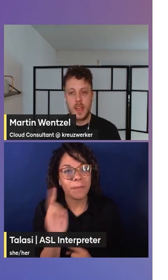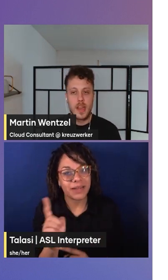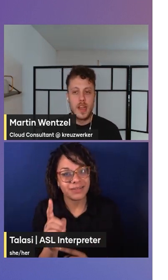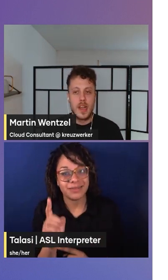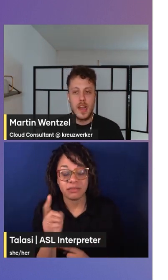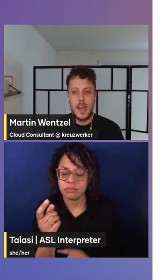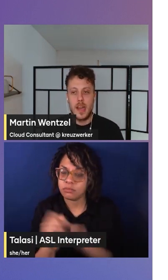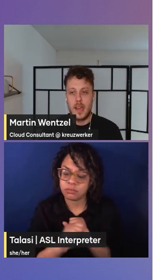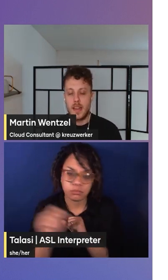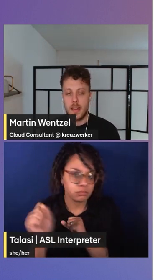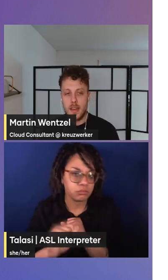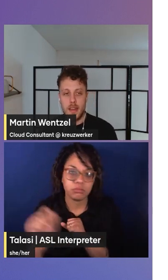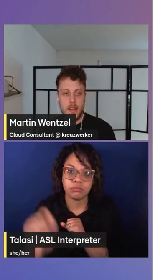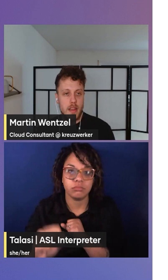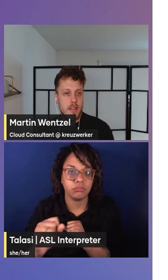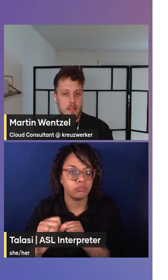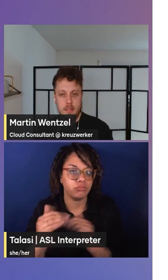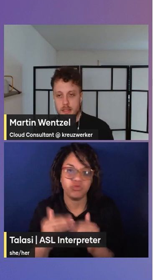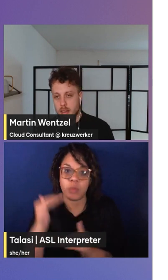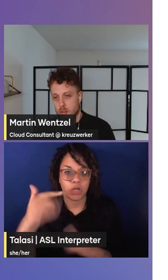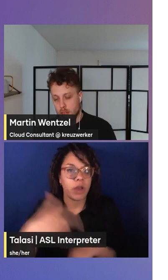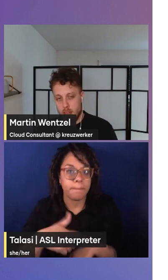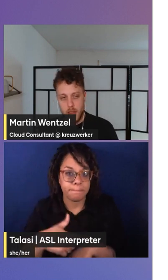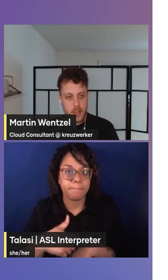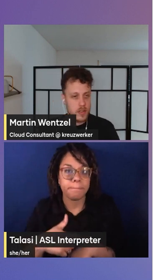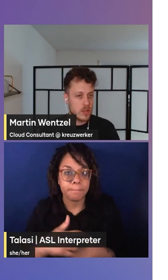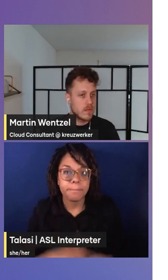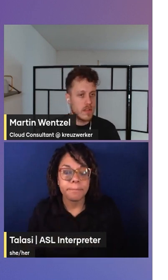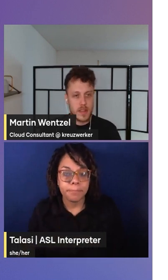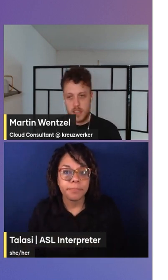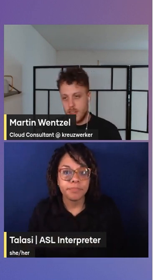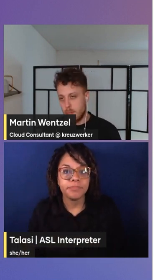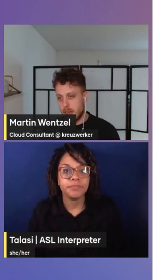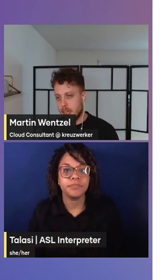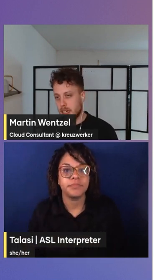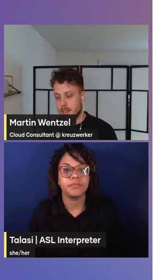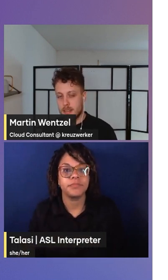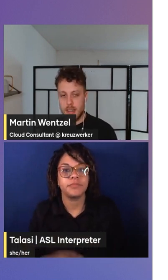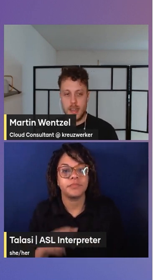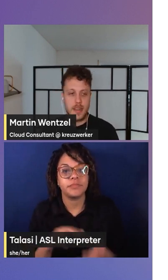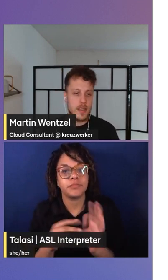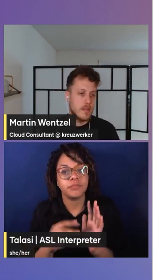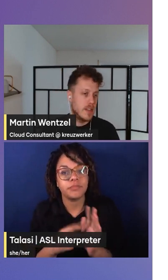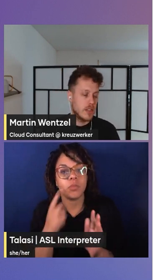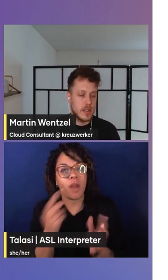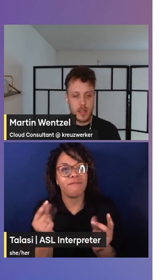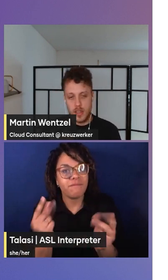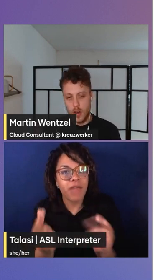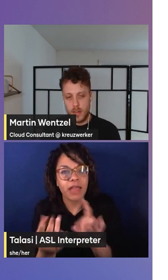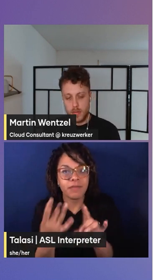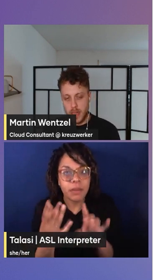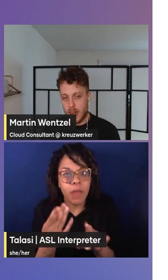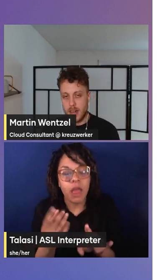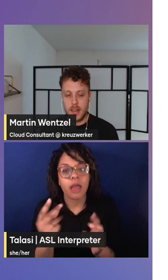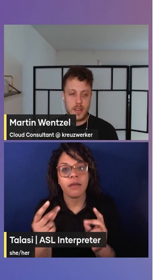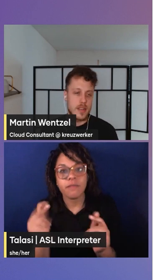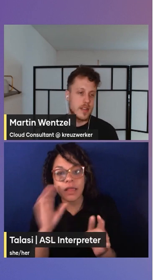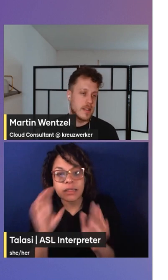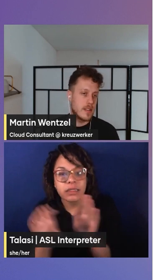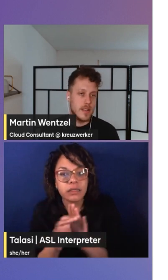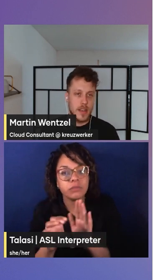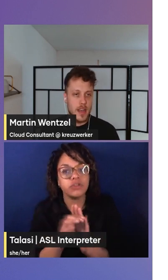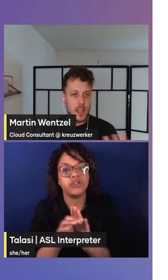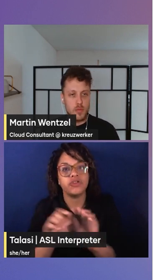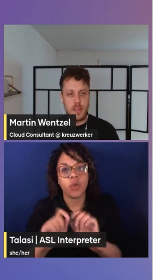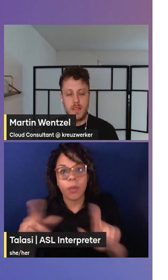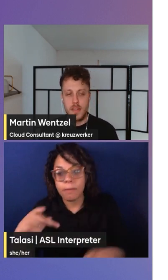long. And this is not good for fast feedbacks. And imagine opening PR